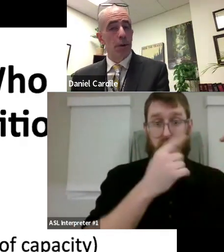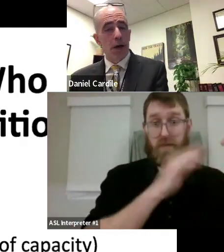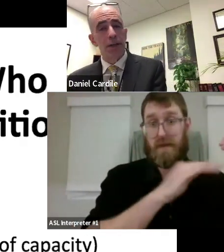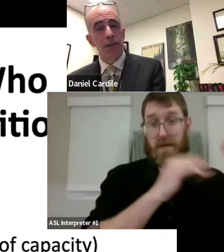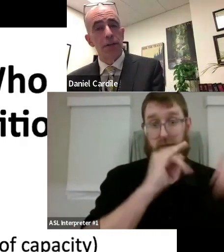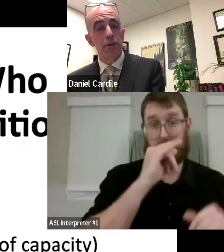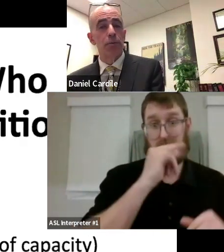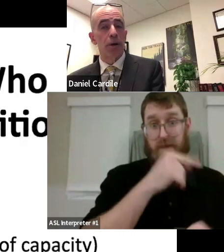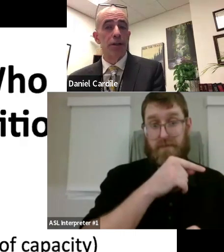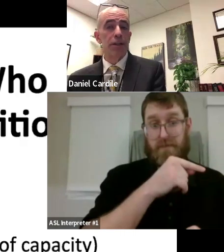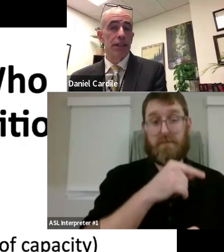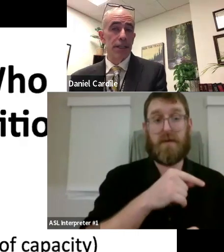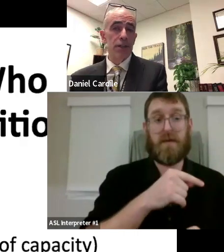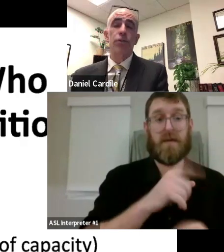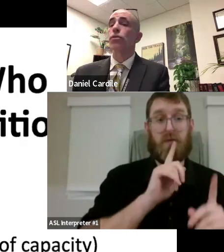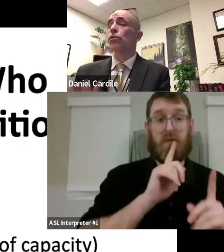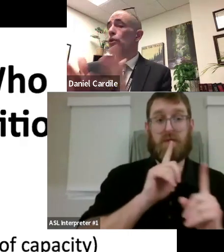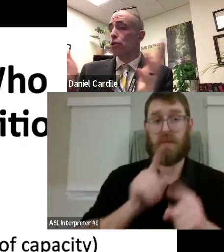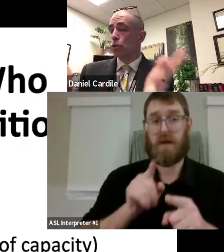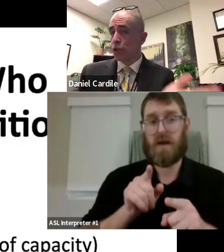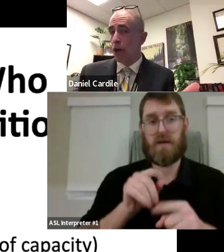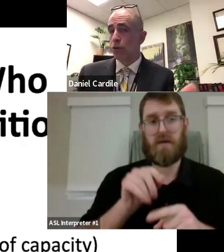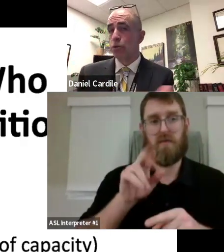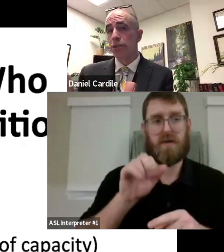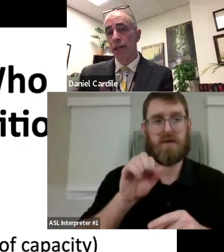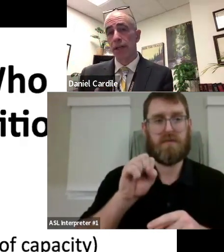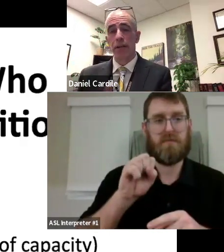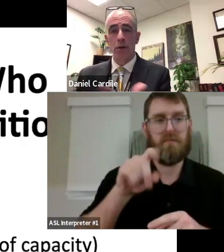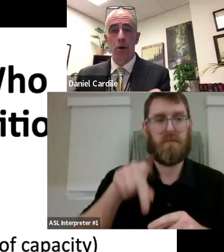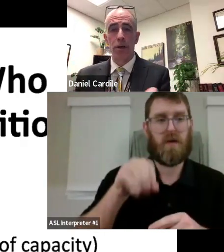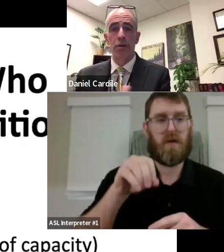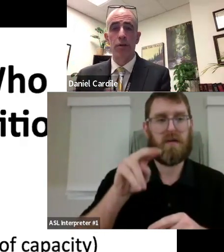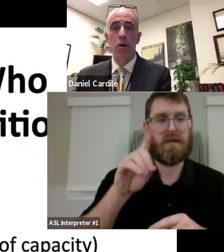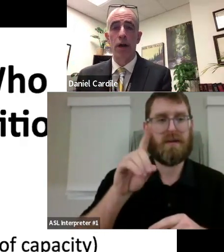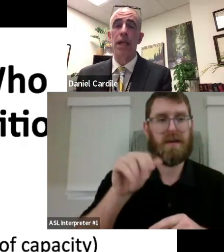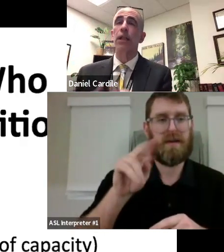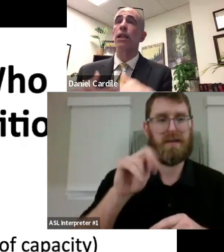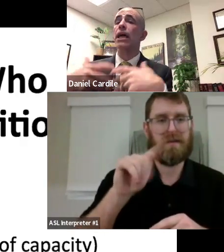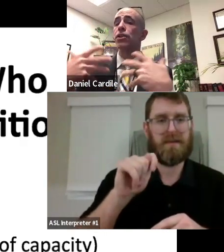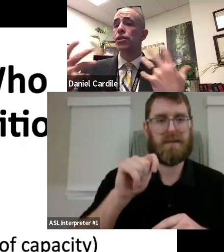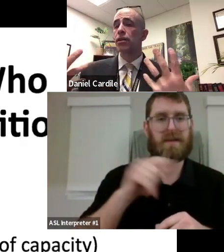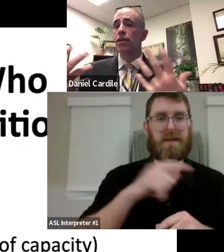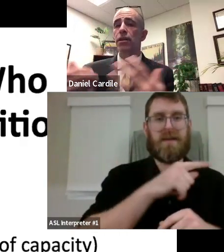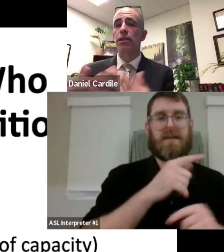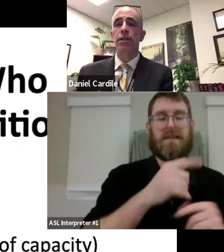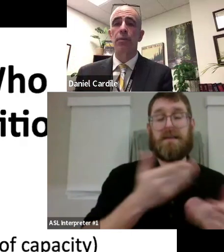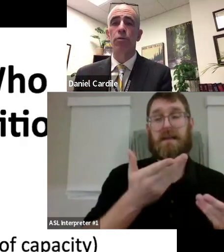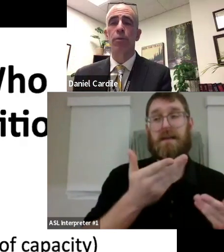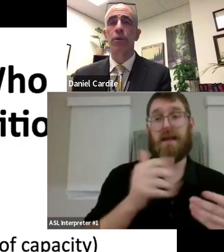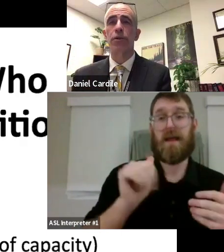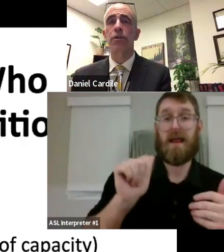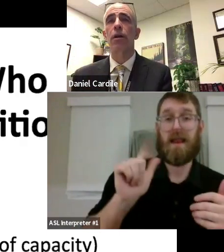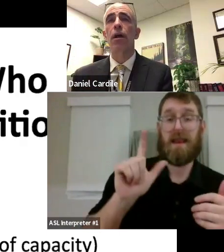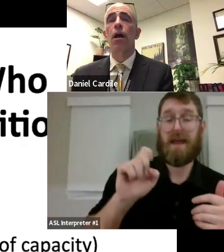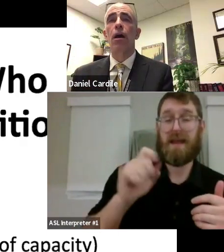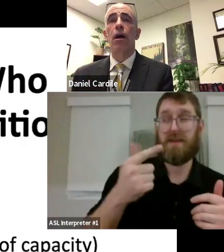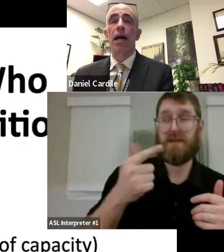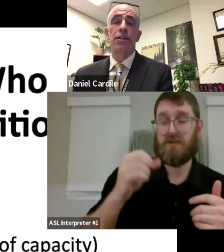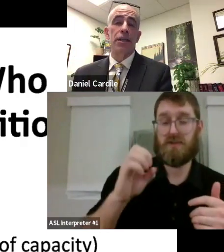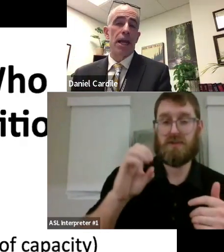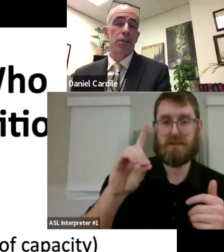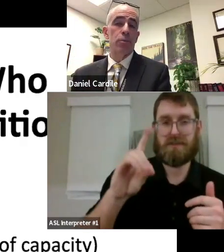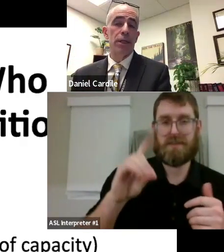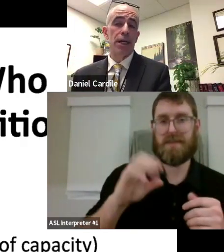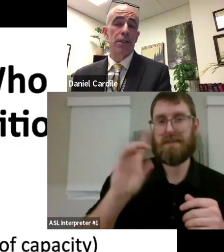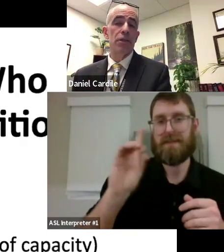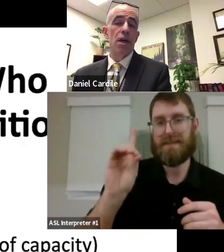the respondent. The respondent is your child, who is technically called under the law an alleged disabled person.